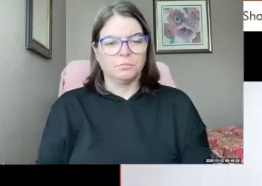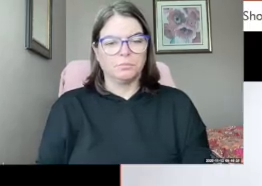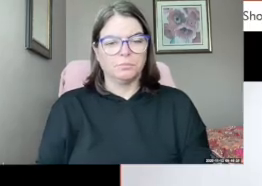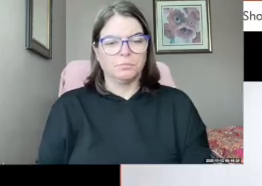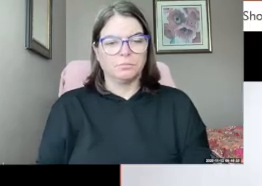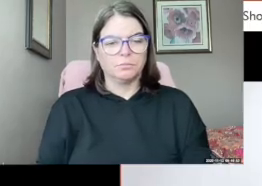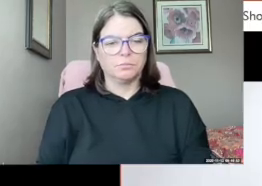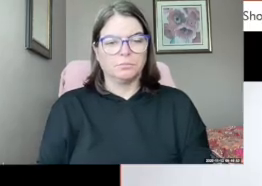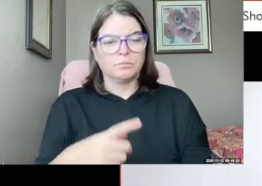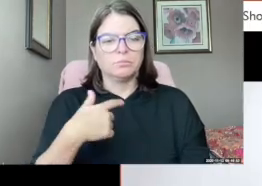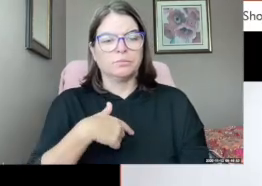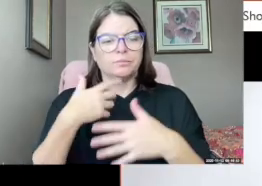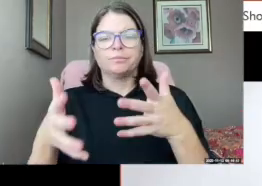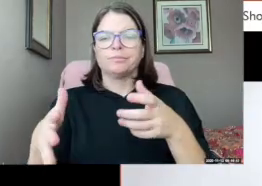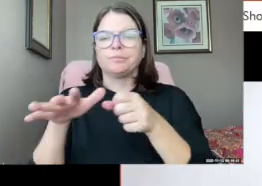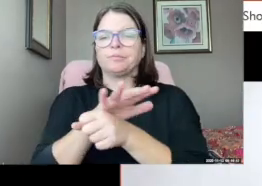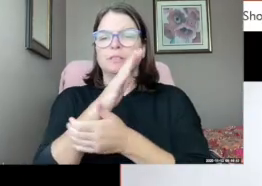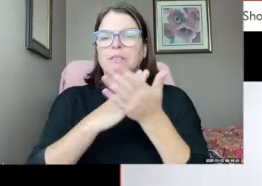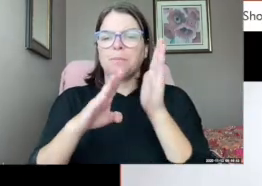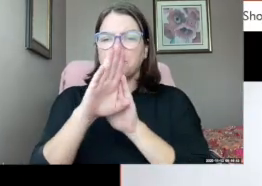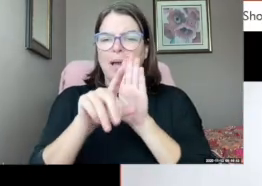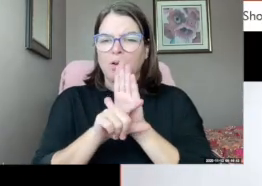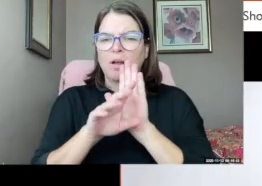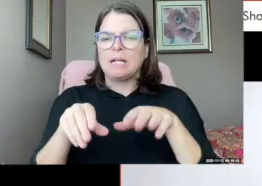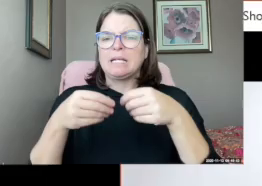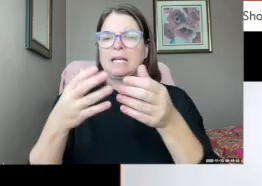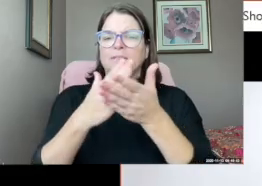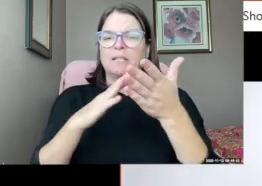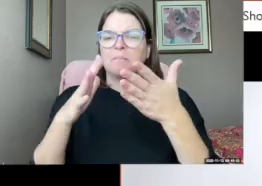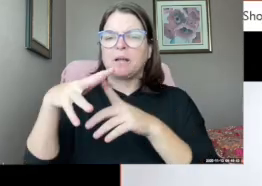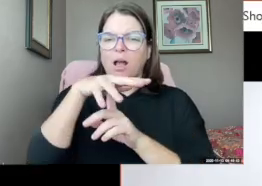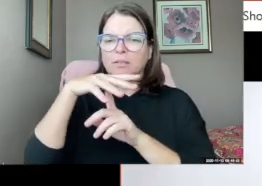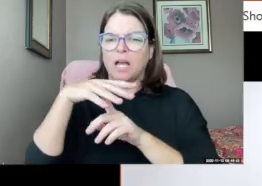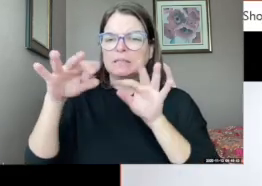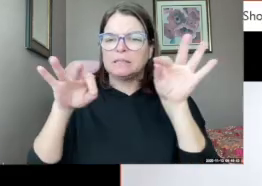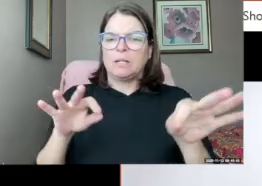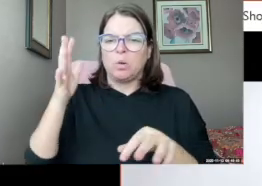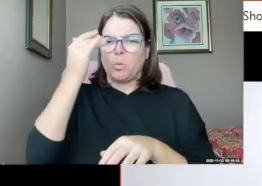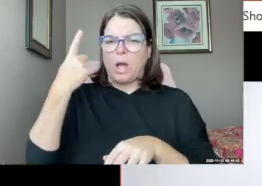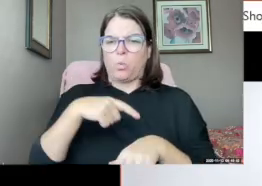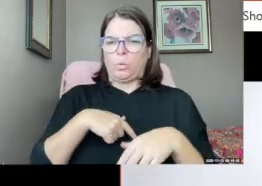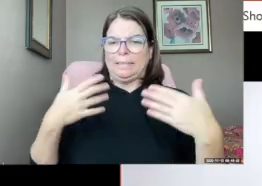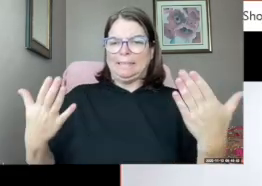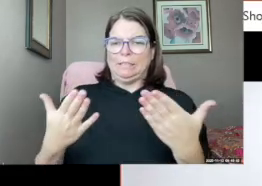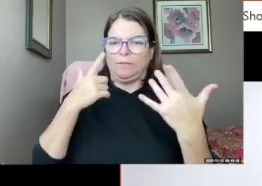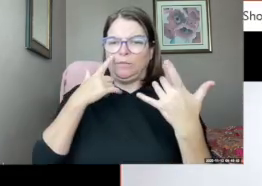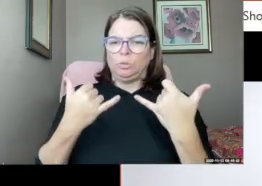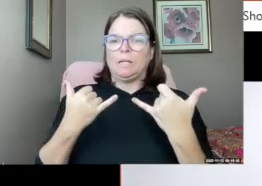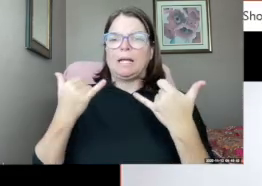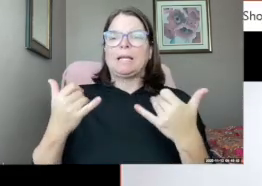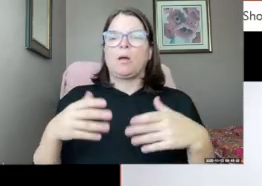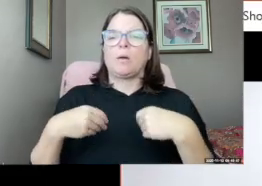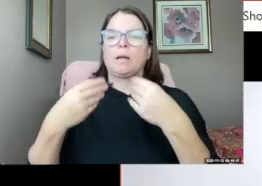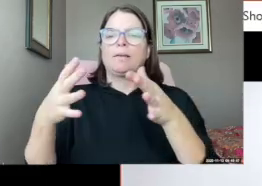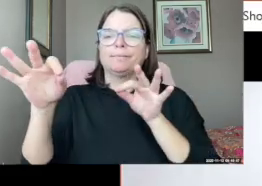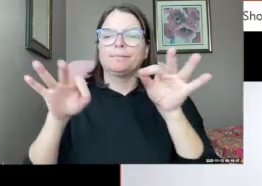So now that we've covered a little bit of background and provided some context as to why we're here today, I'll now give an overview of our